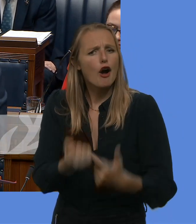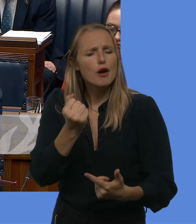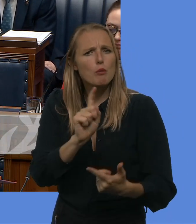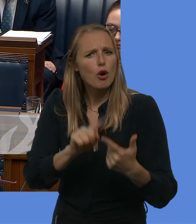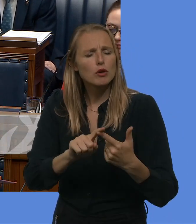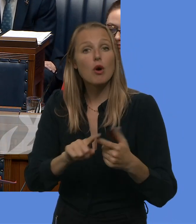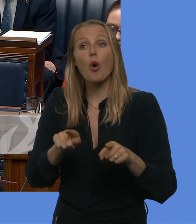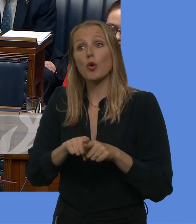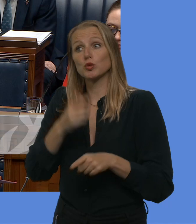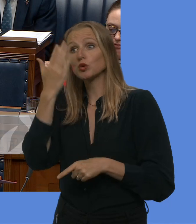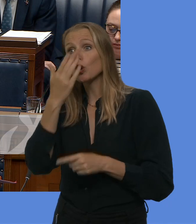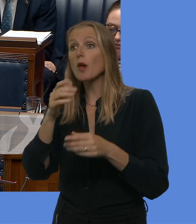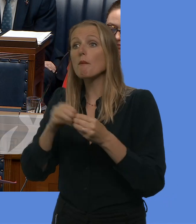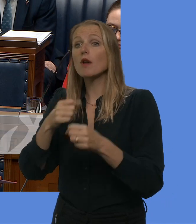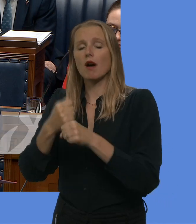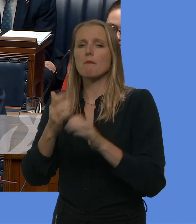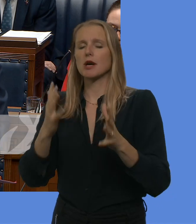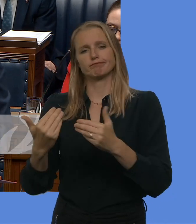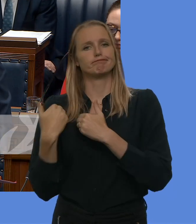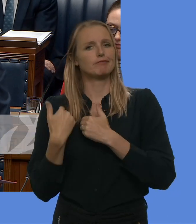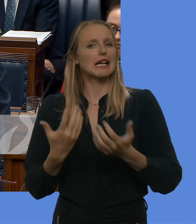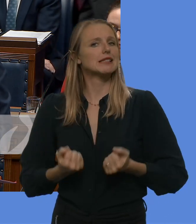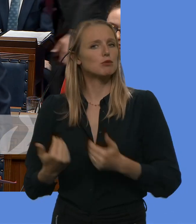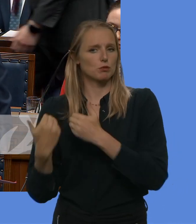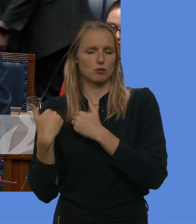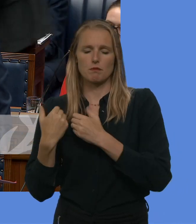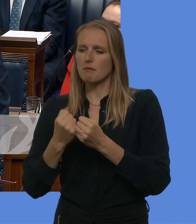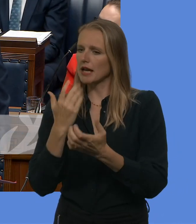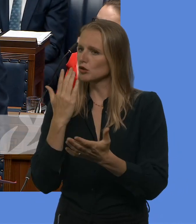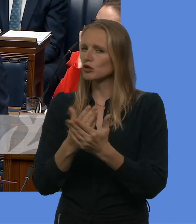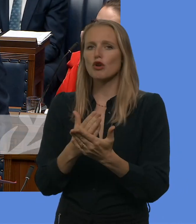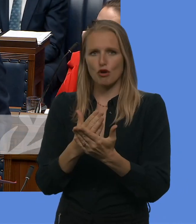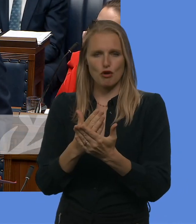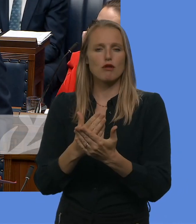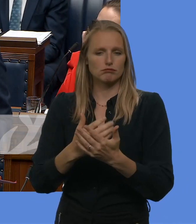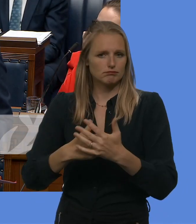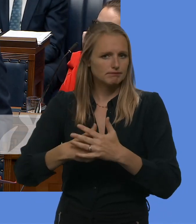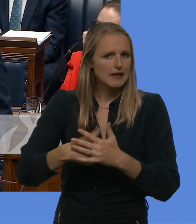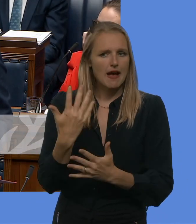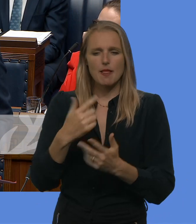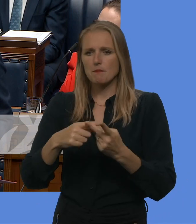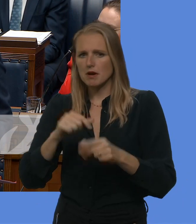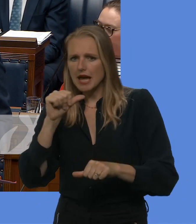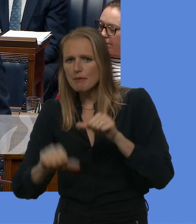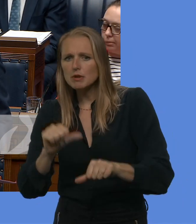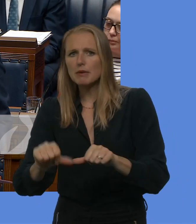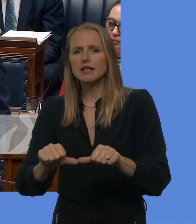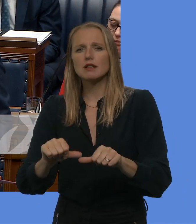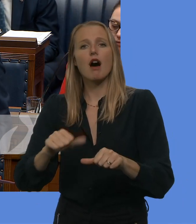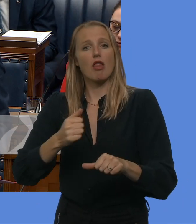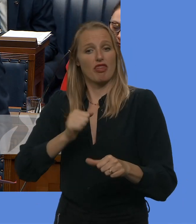the schools' boards of governors to take responsibility for the development, implementation, monitoring and periodic review of the